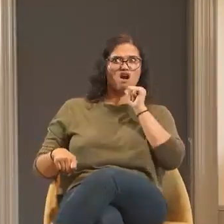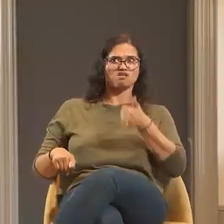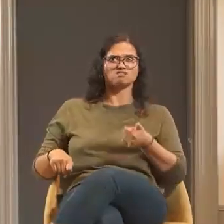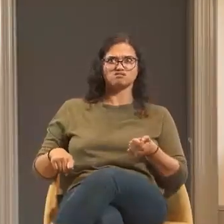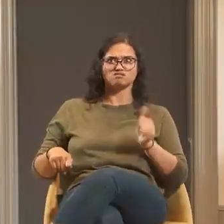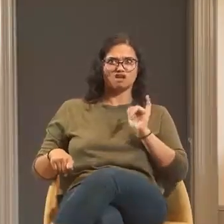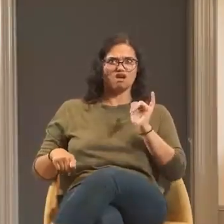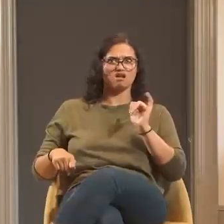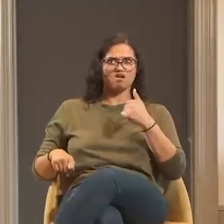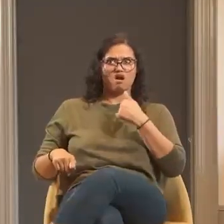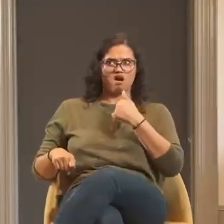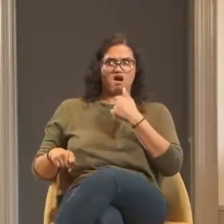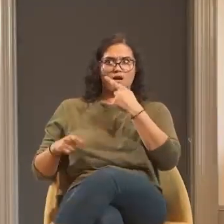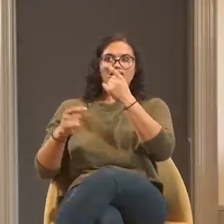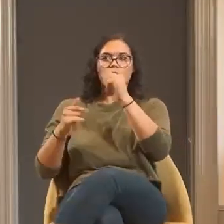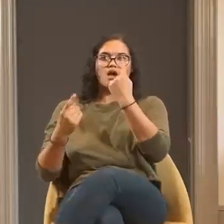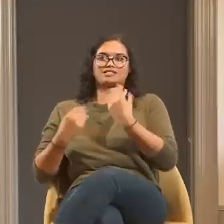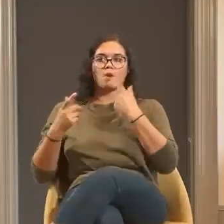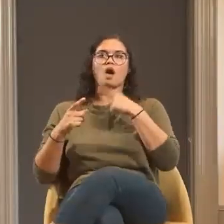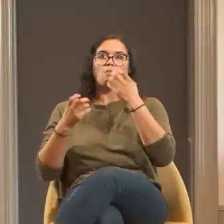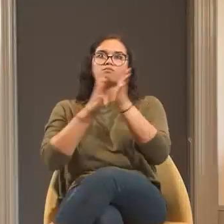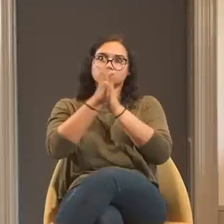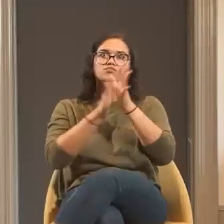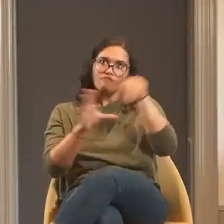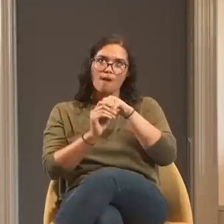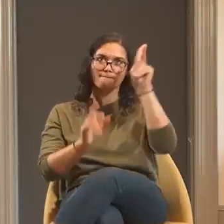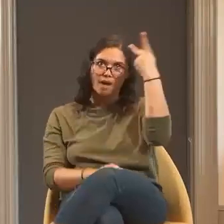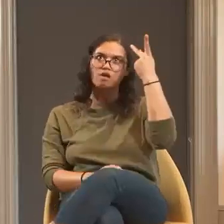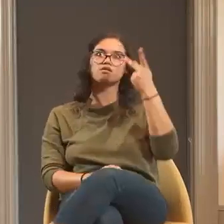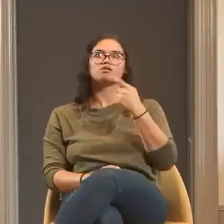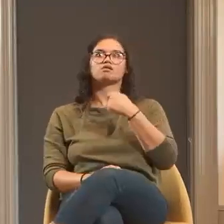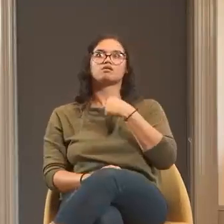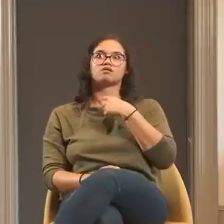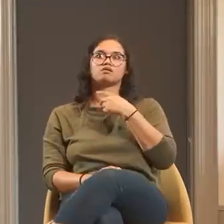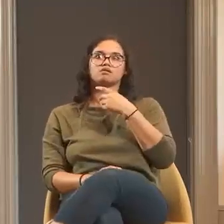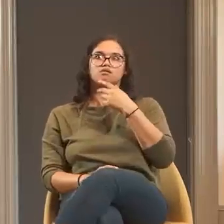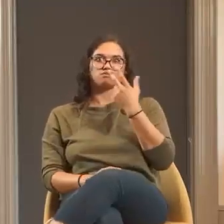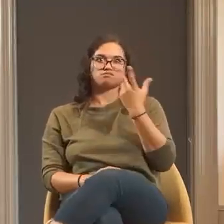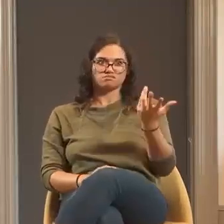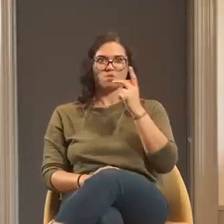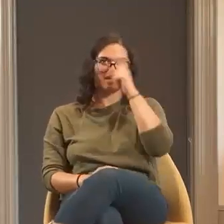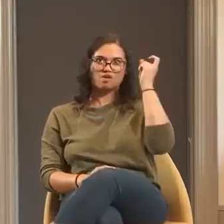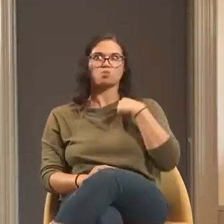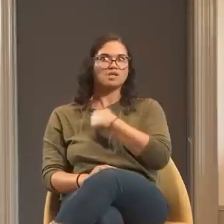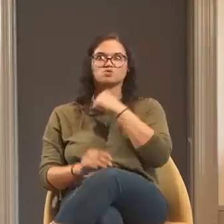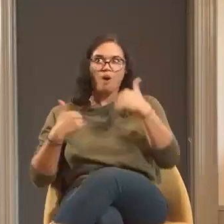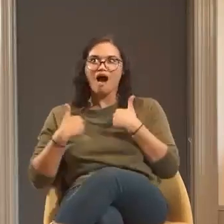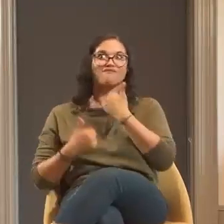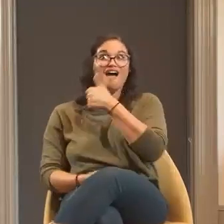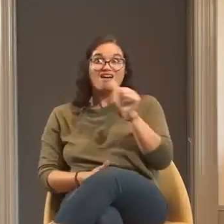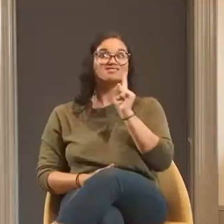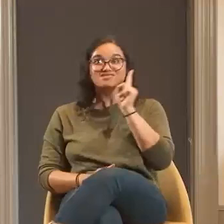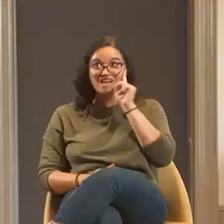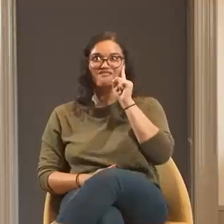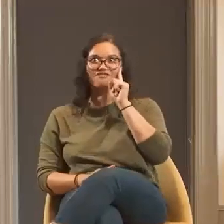deaf people really can do anything and everything, and that really inspired me to get involved in politics, because we